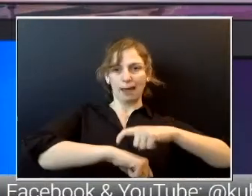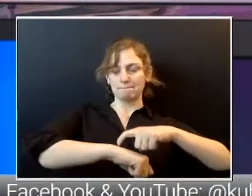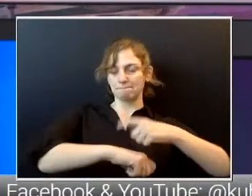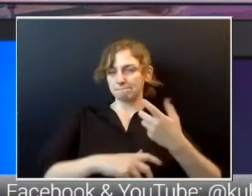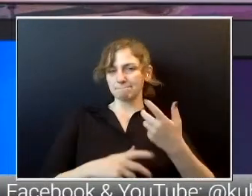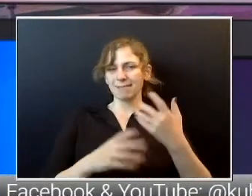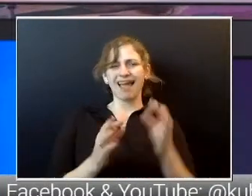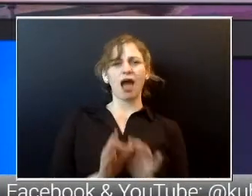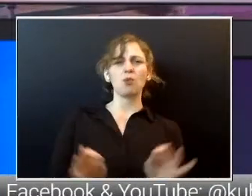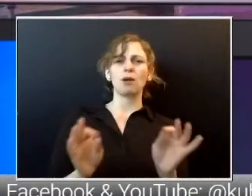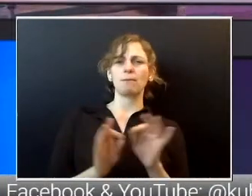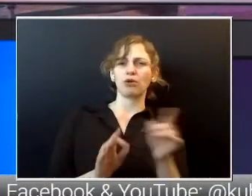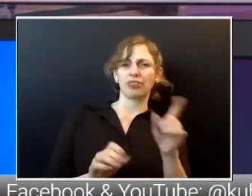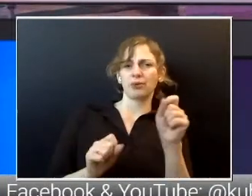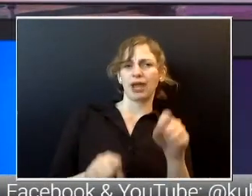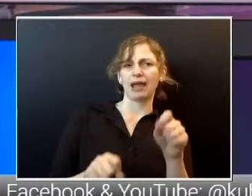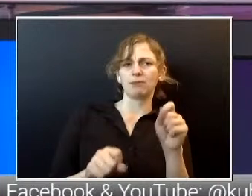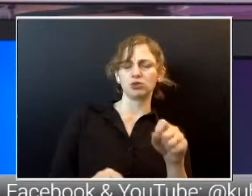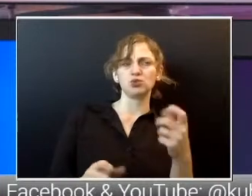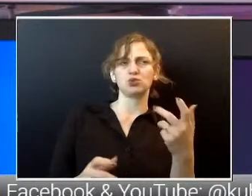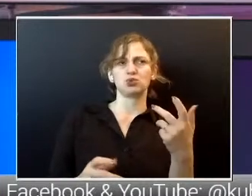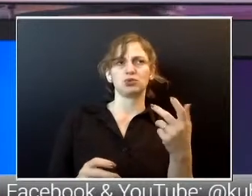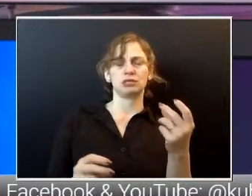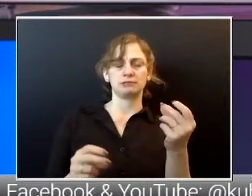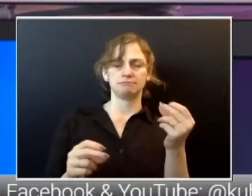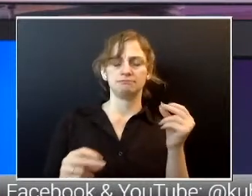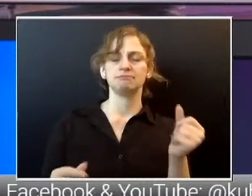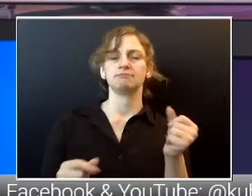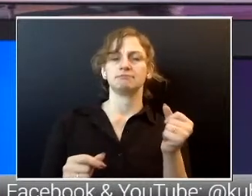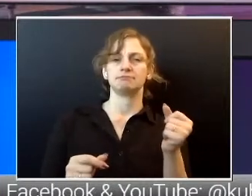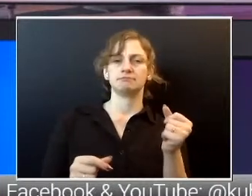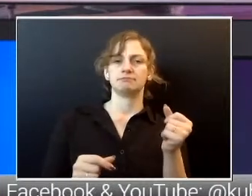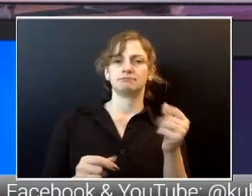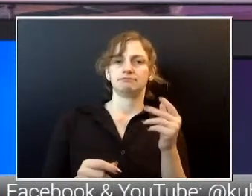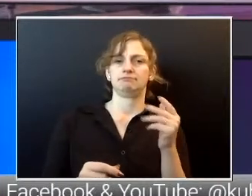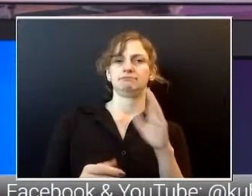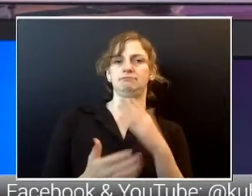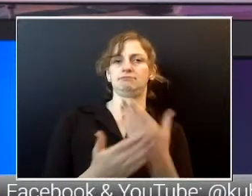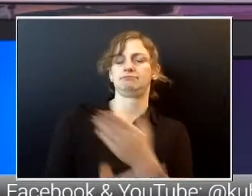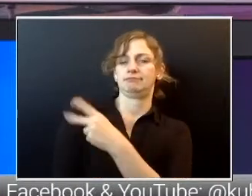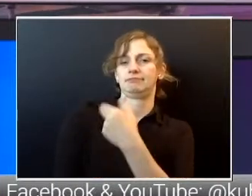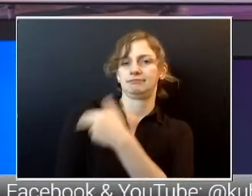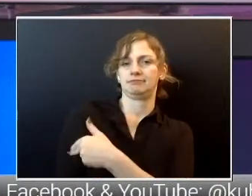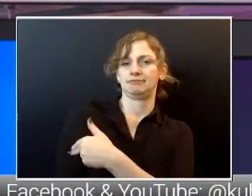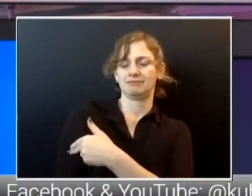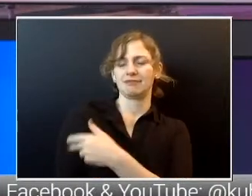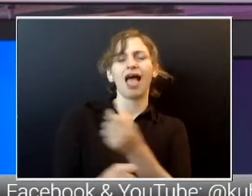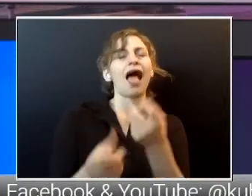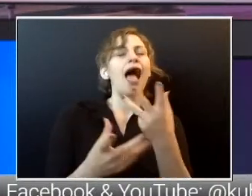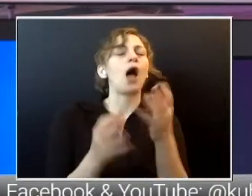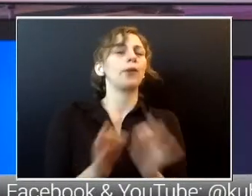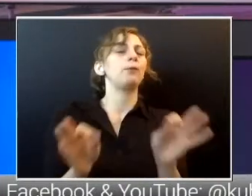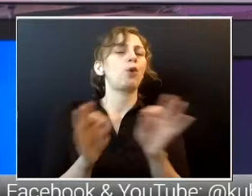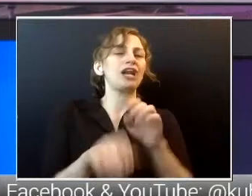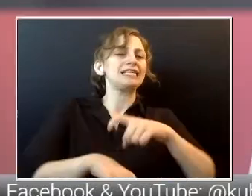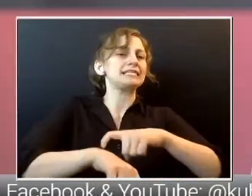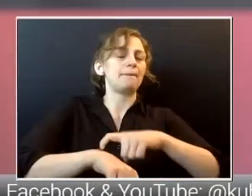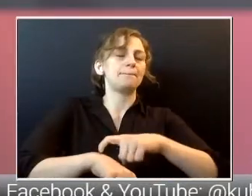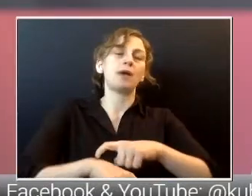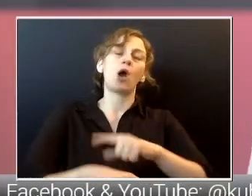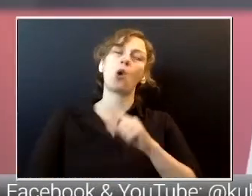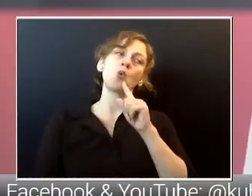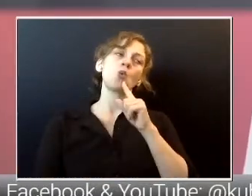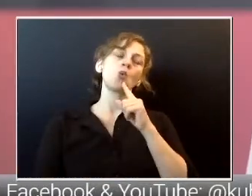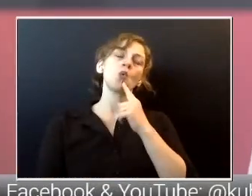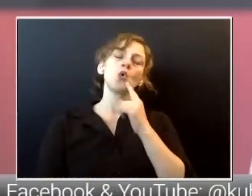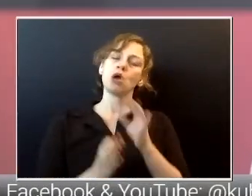to get to you. She had to take a helicopter ride. How important is it to get here quickly? Very critical. So time